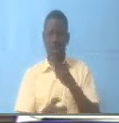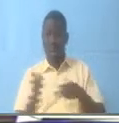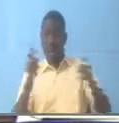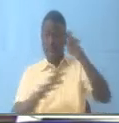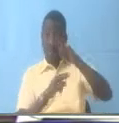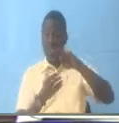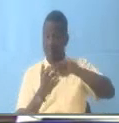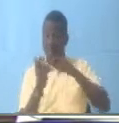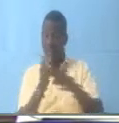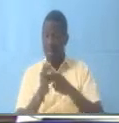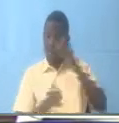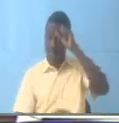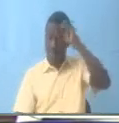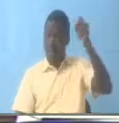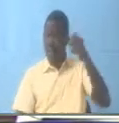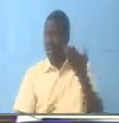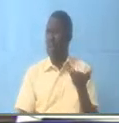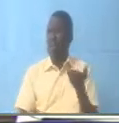And